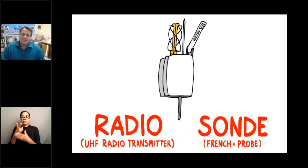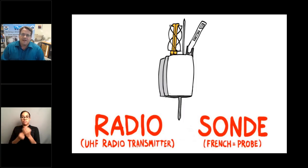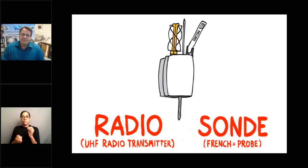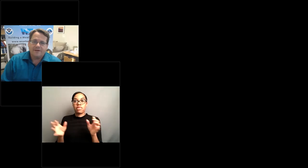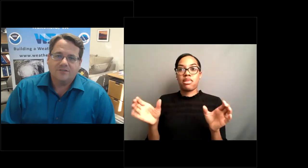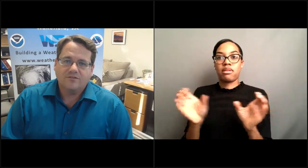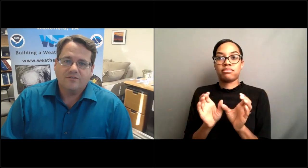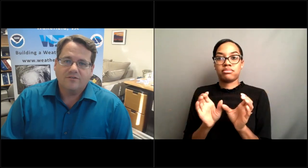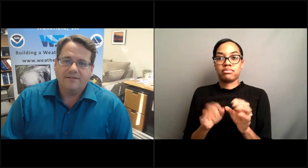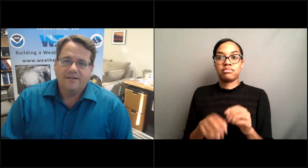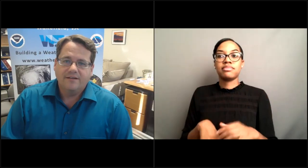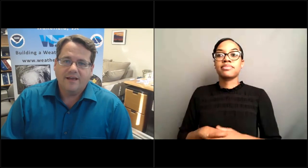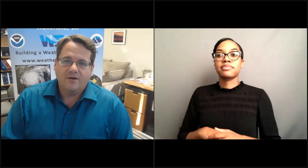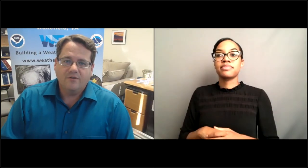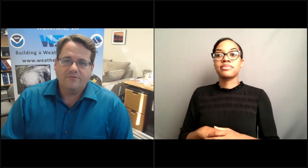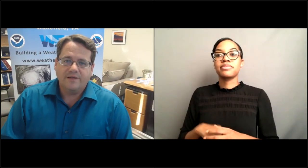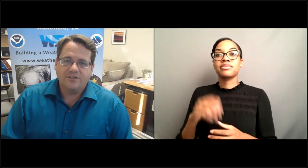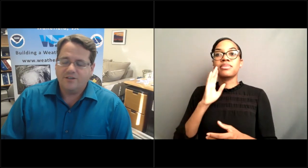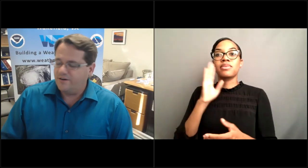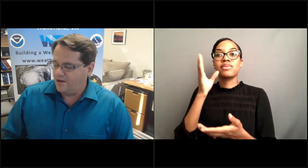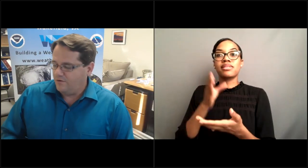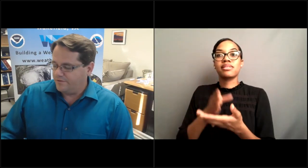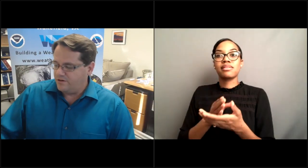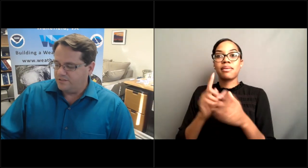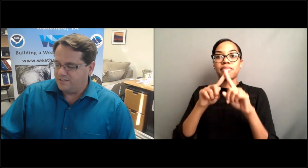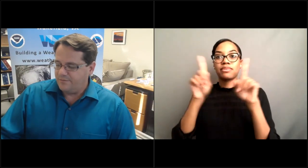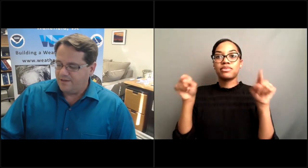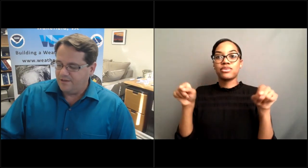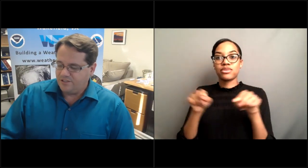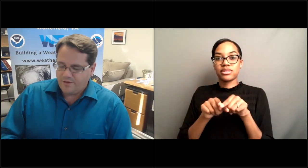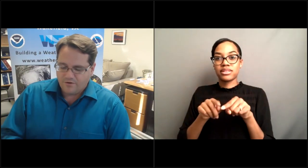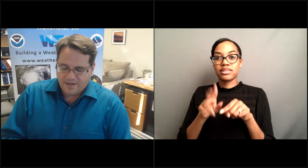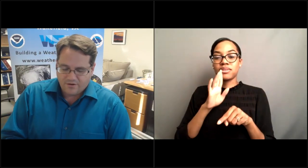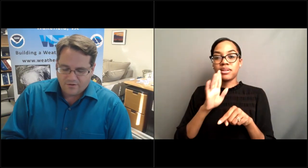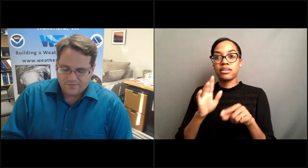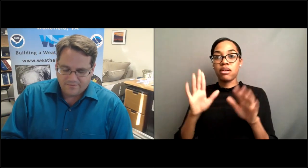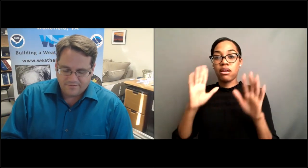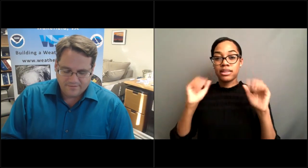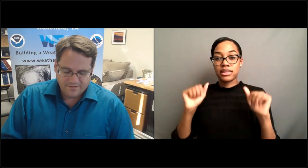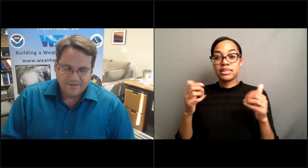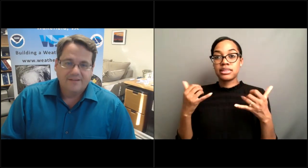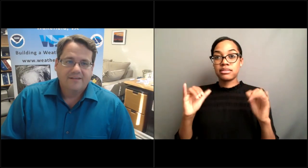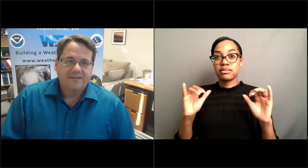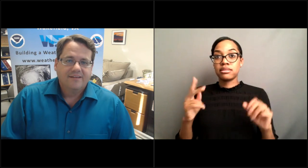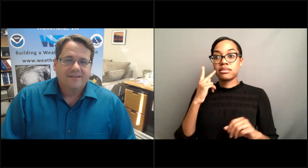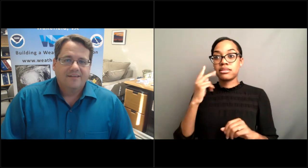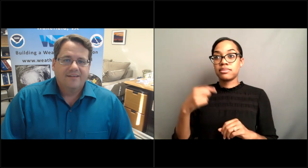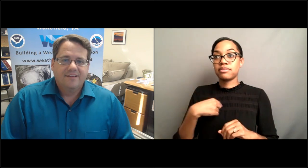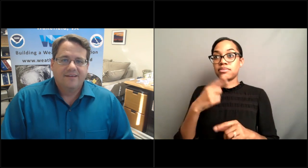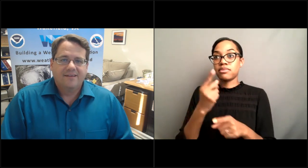instruments. And so I'm going to stop my screen and hope my sharing. And hopefully you can see me. Can you see me okay, Nicole?